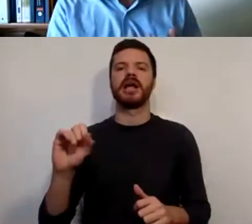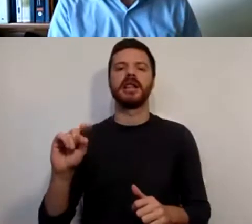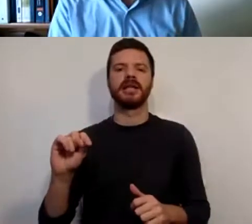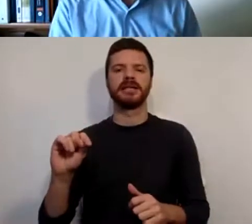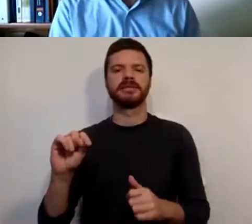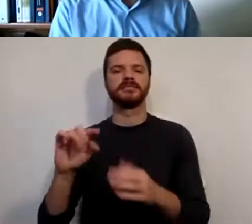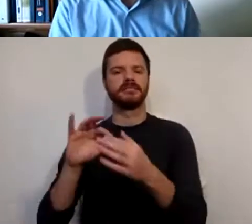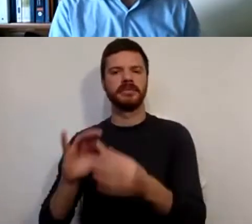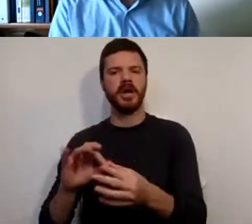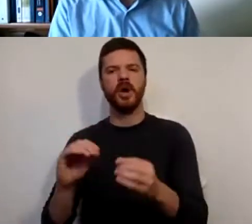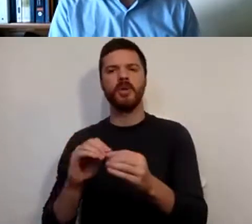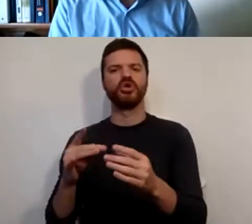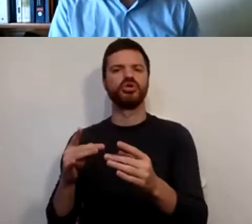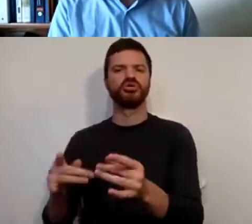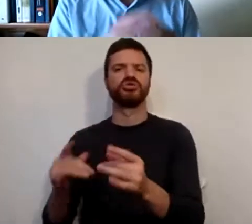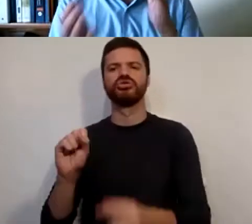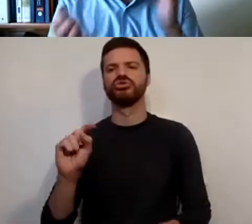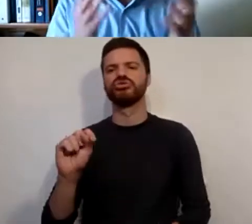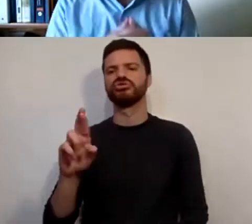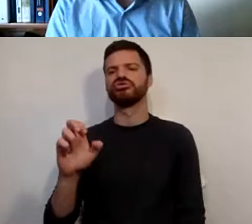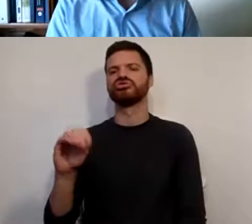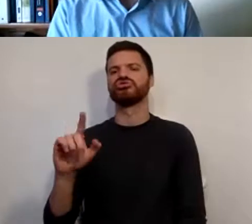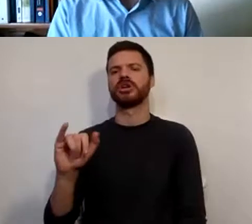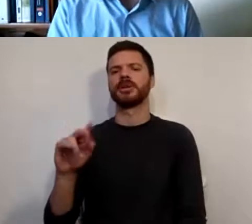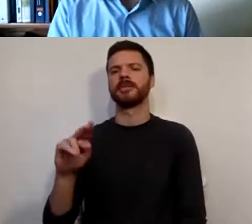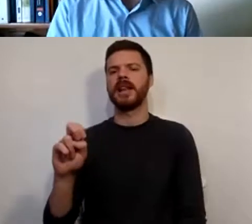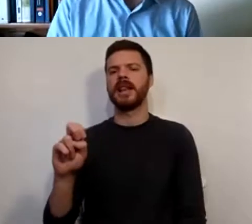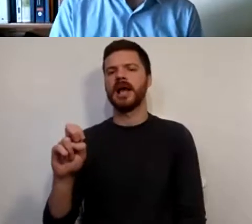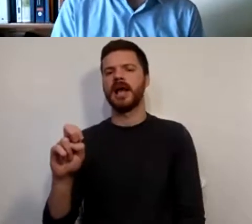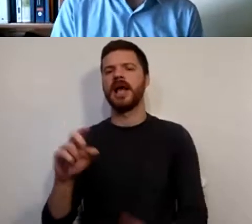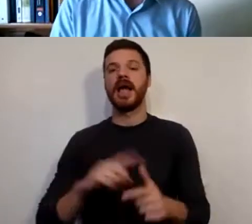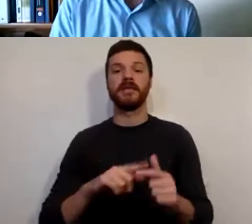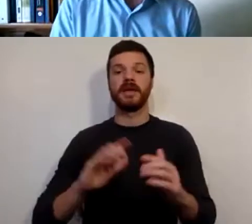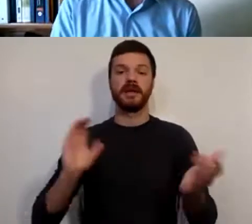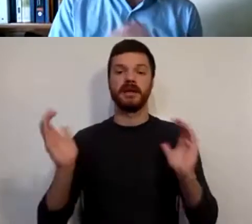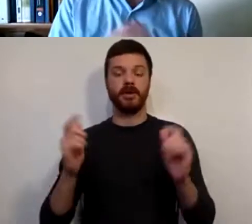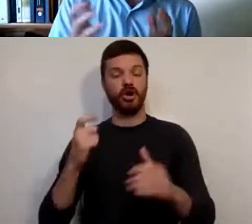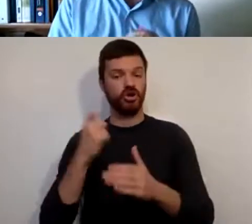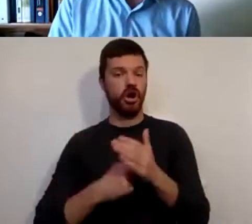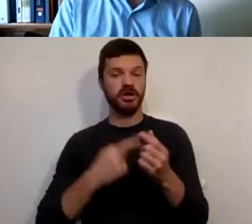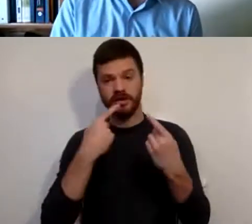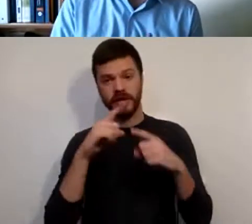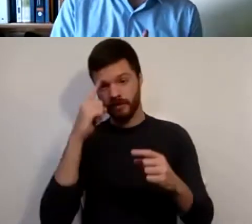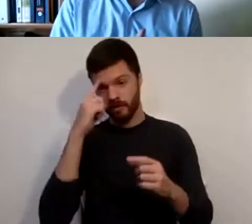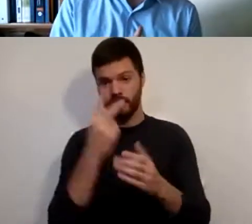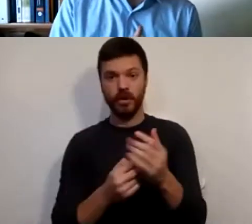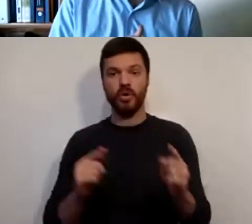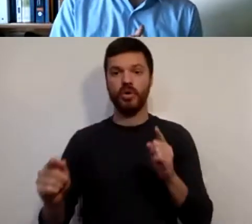streamlined tailoring piece, and comparing the cost effectiveness of the two. In our resubmission,